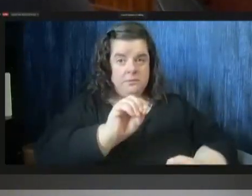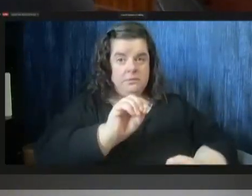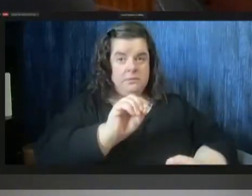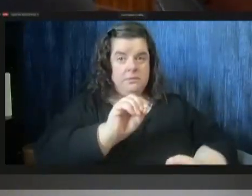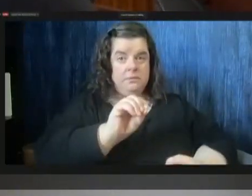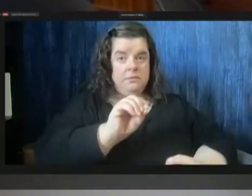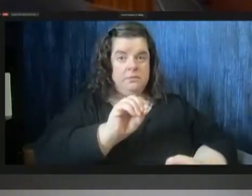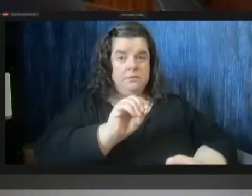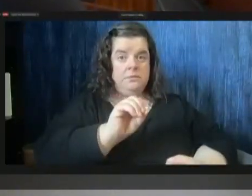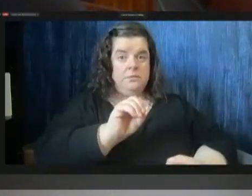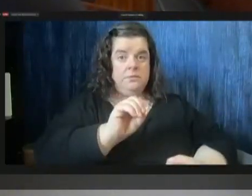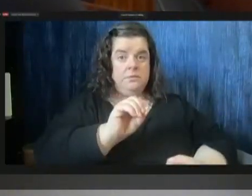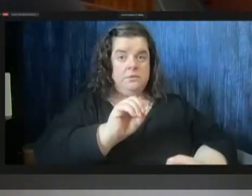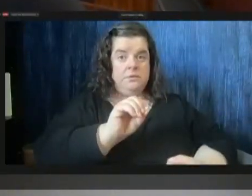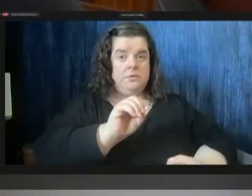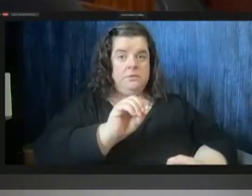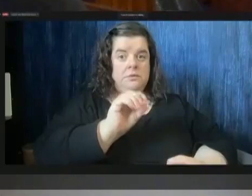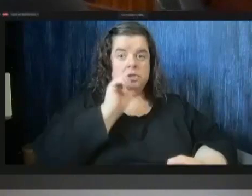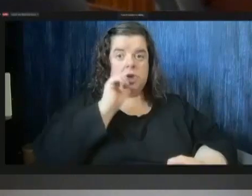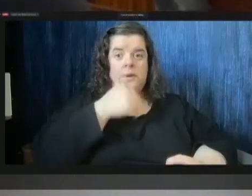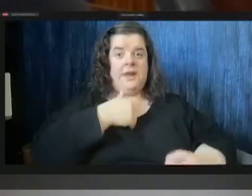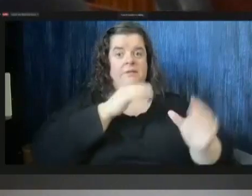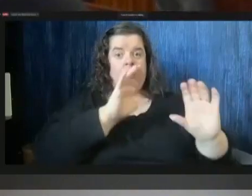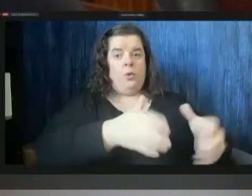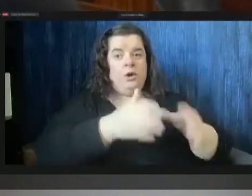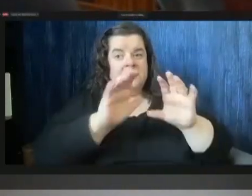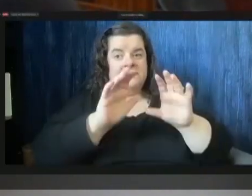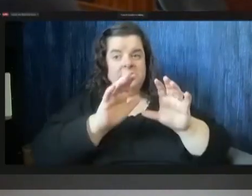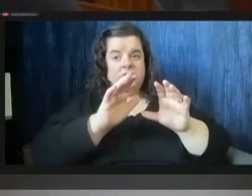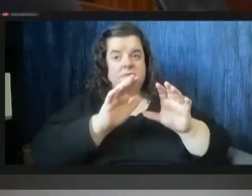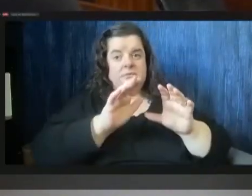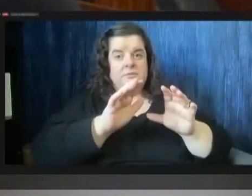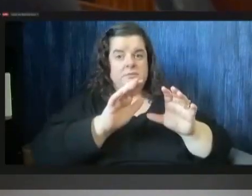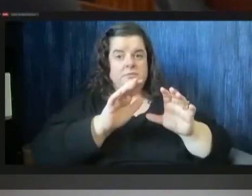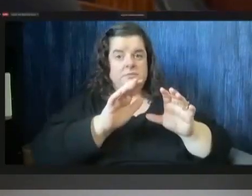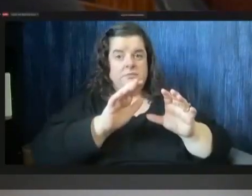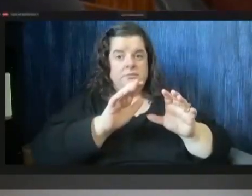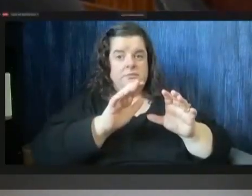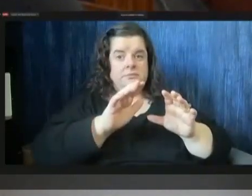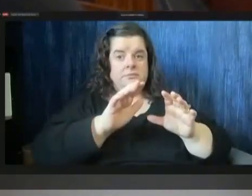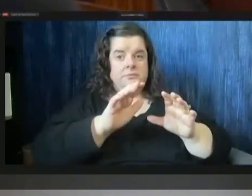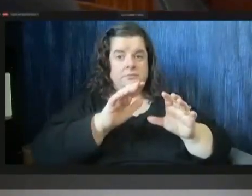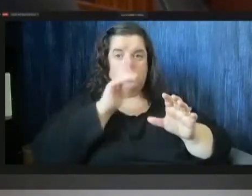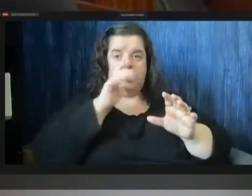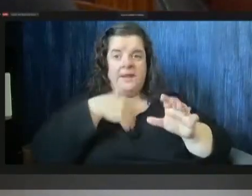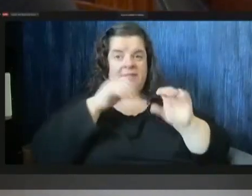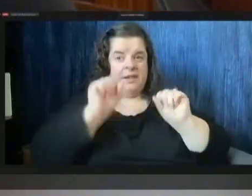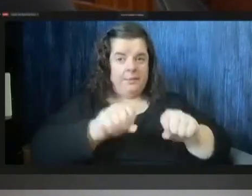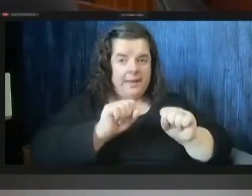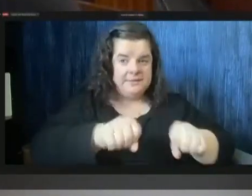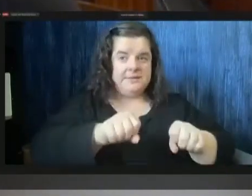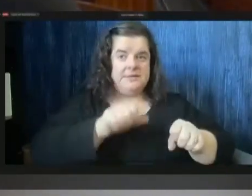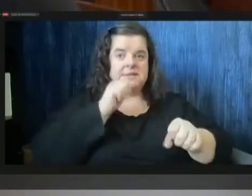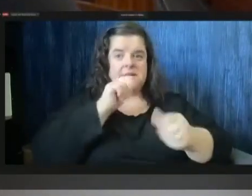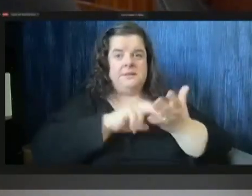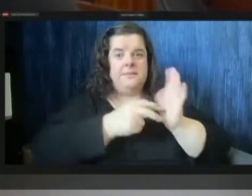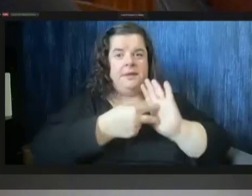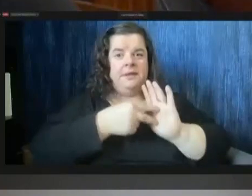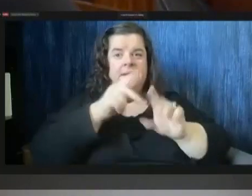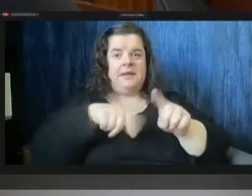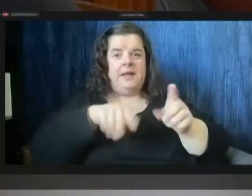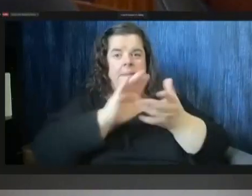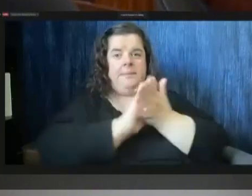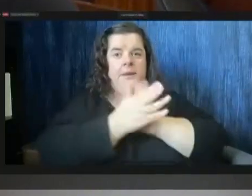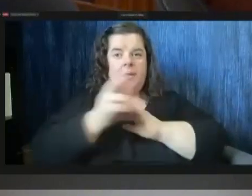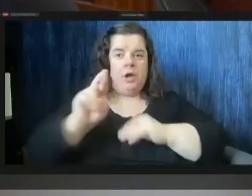have, organizations uplifted. They don't have, the capacity, but that doesn't mean that they should not become RCOs.